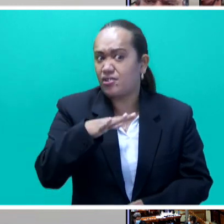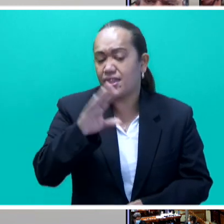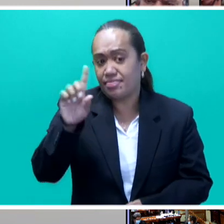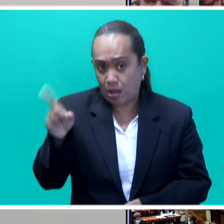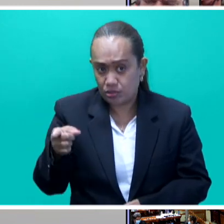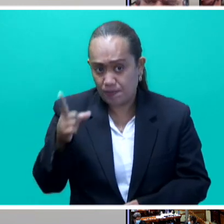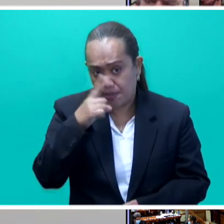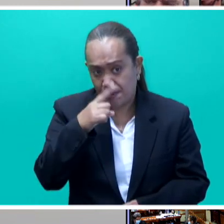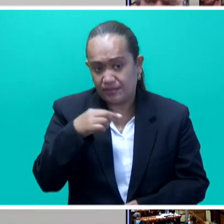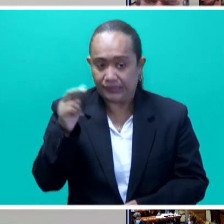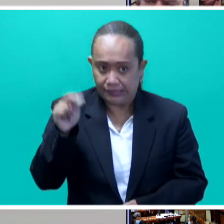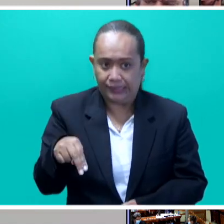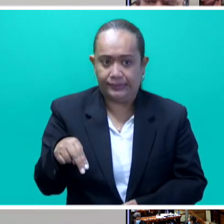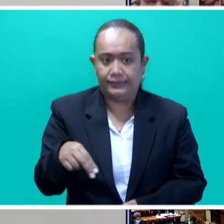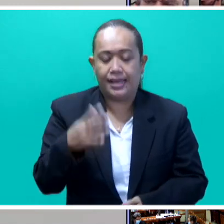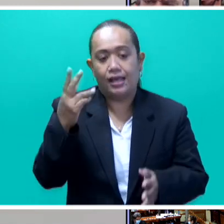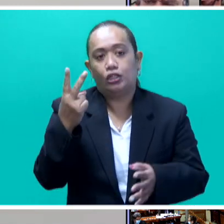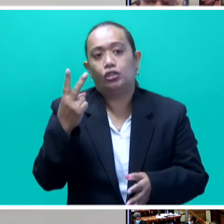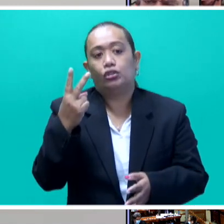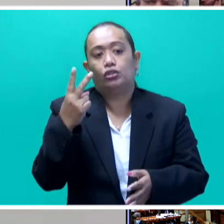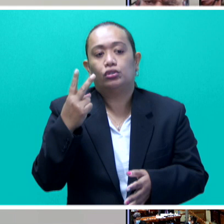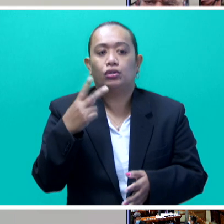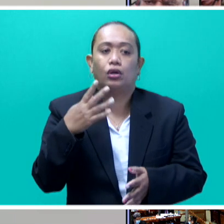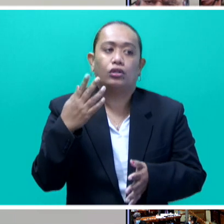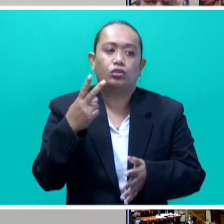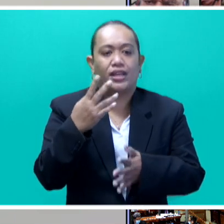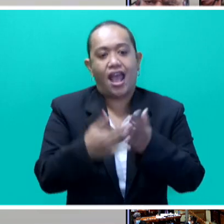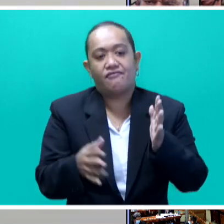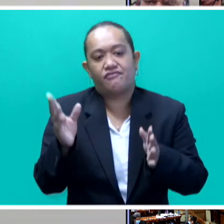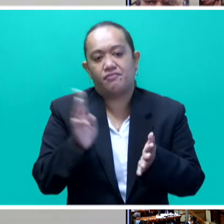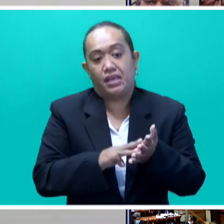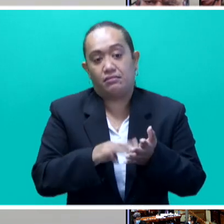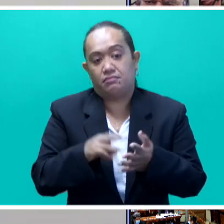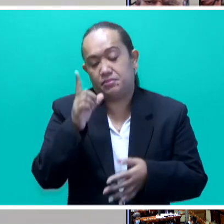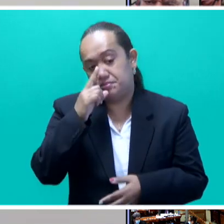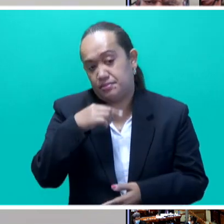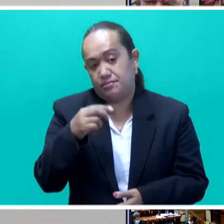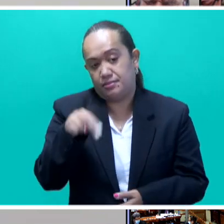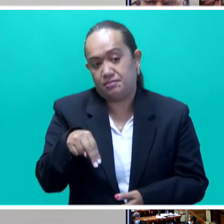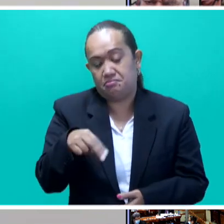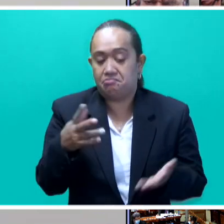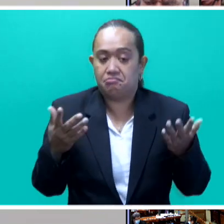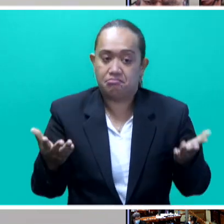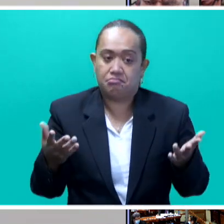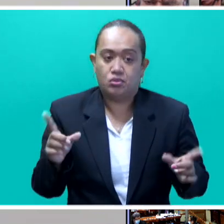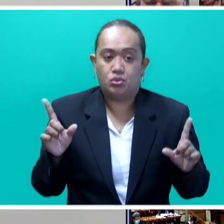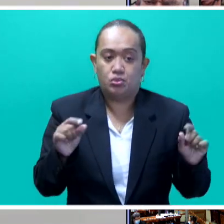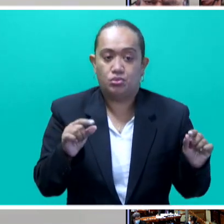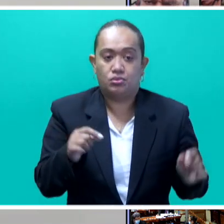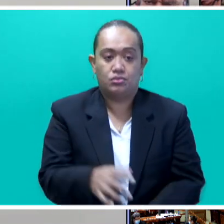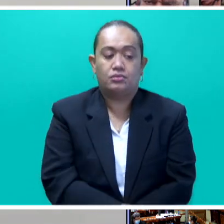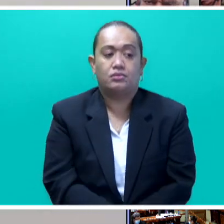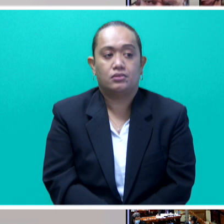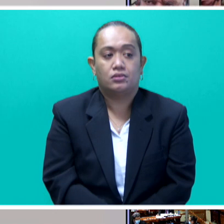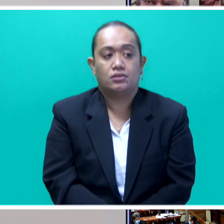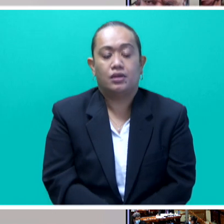And this is all about future-proofing our businesses. We need to achieve the target to put us on a better footing